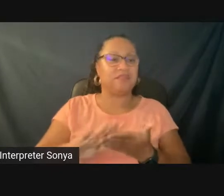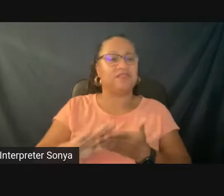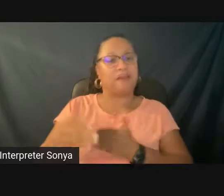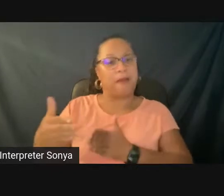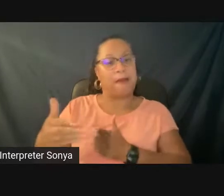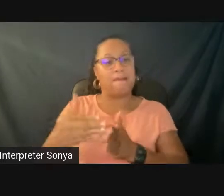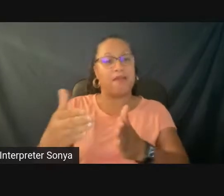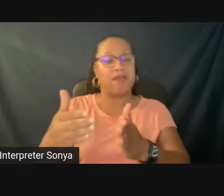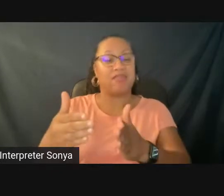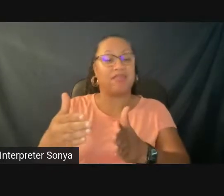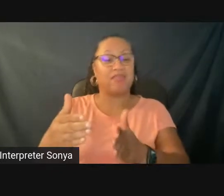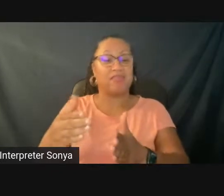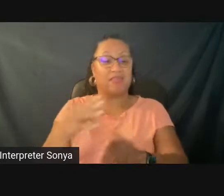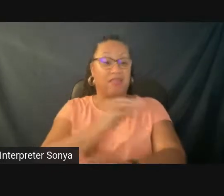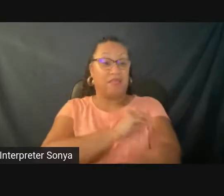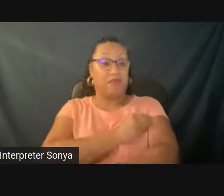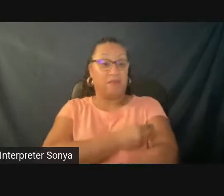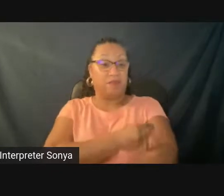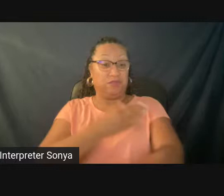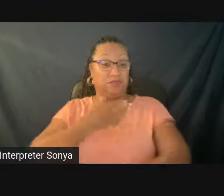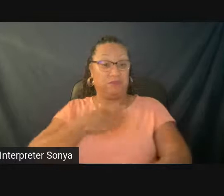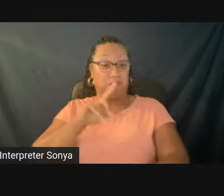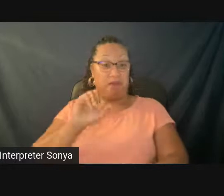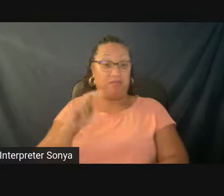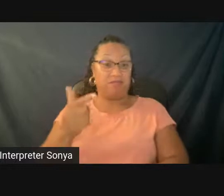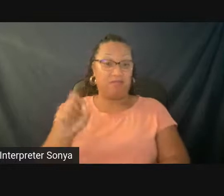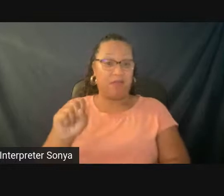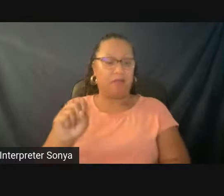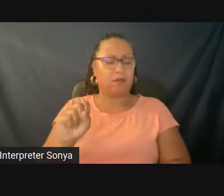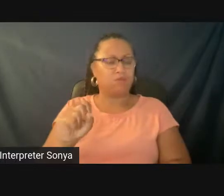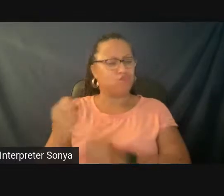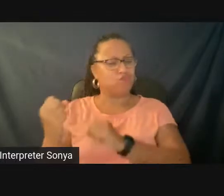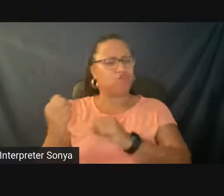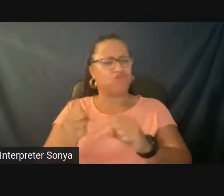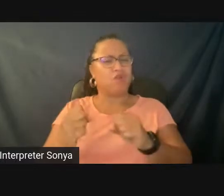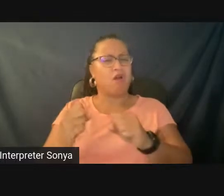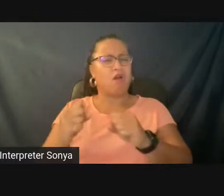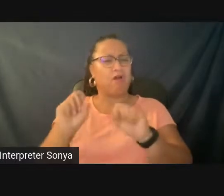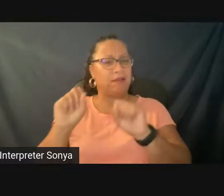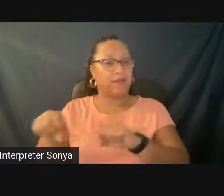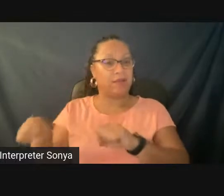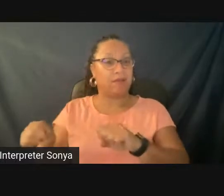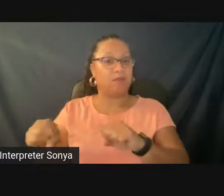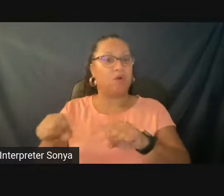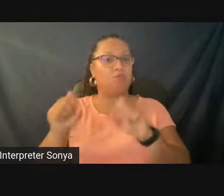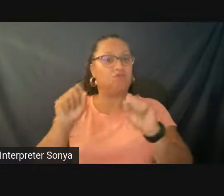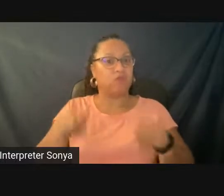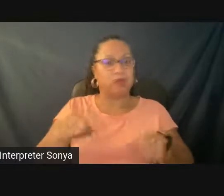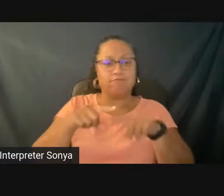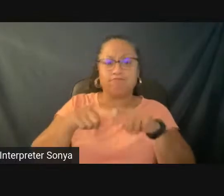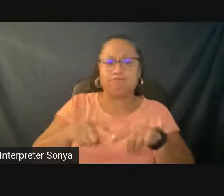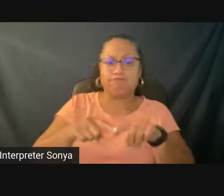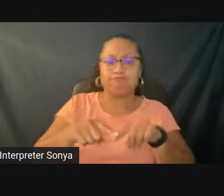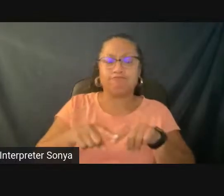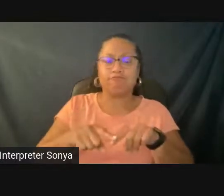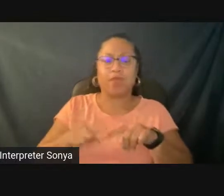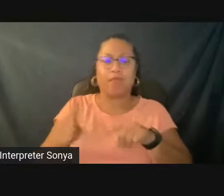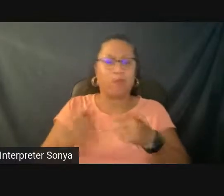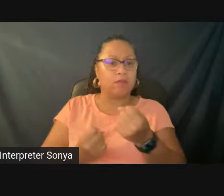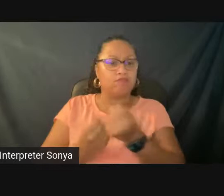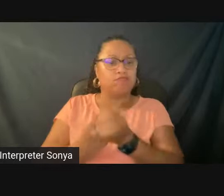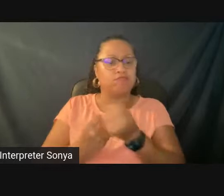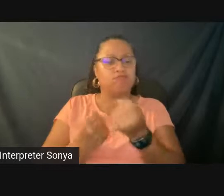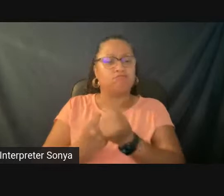are strong, capable, and reliable. They hold me up in times of